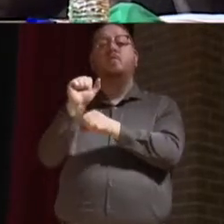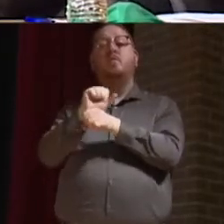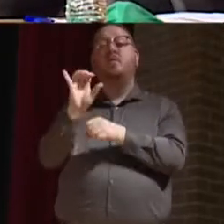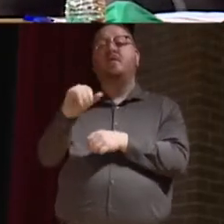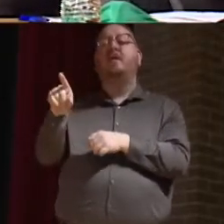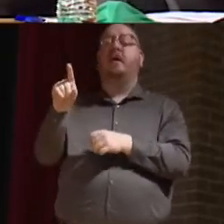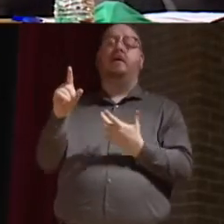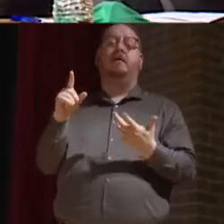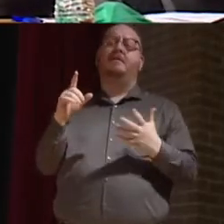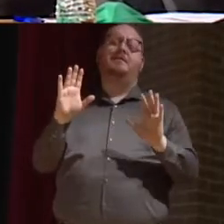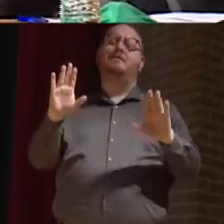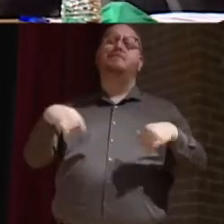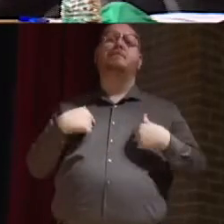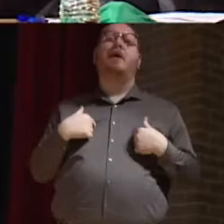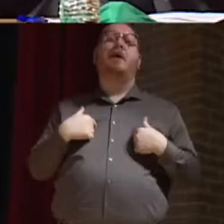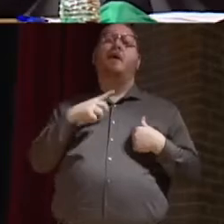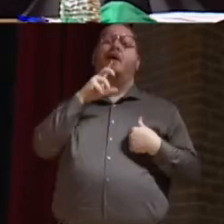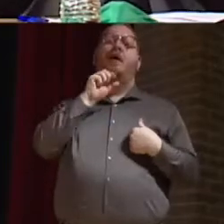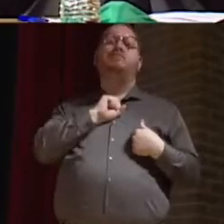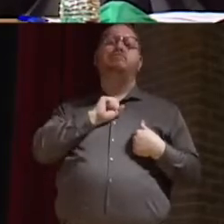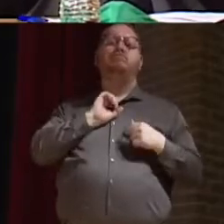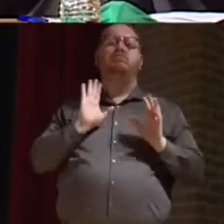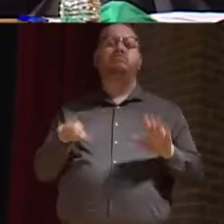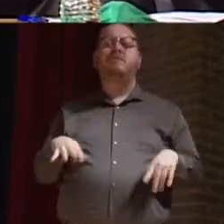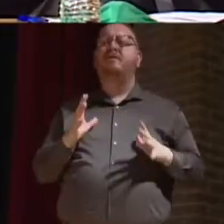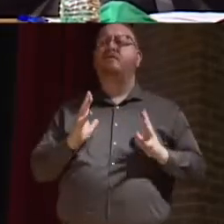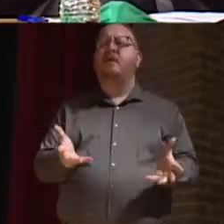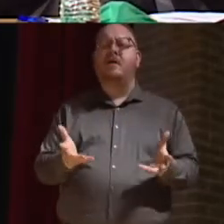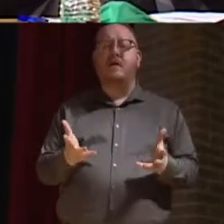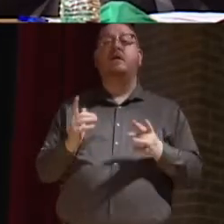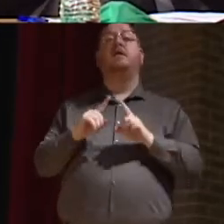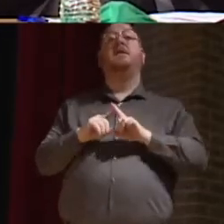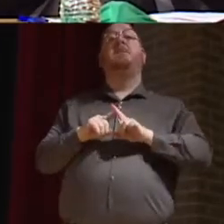that doesn't scare me. It's finding a way to,